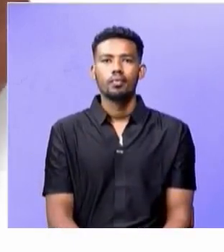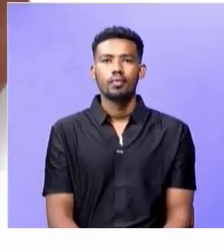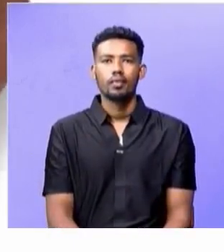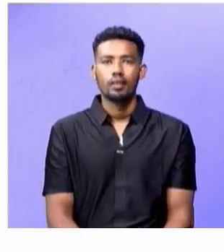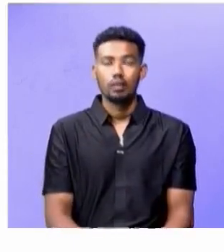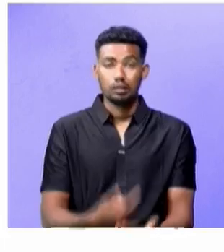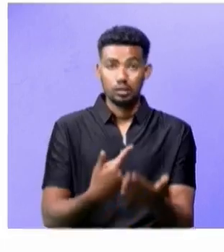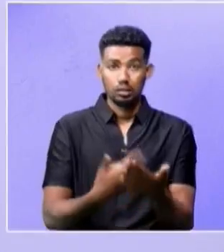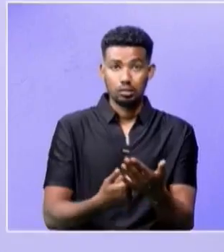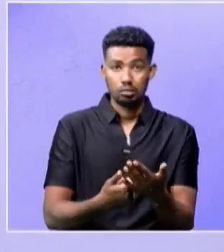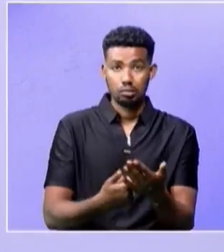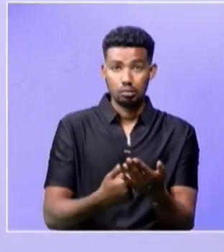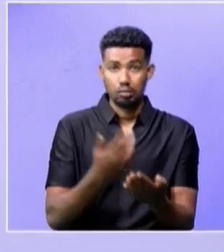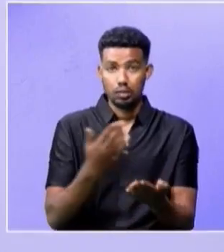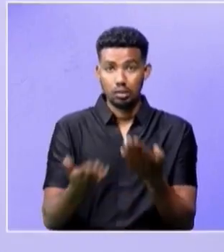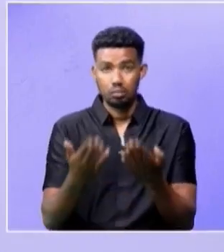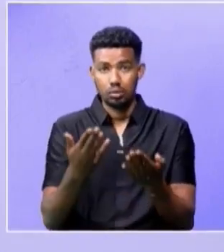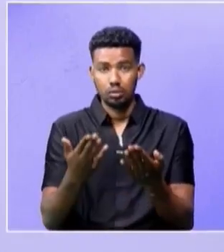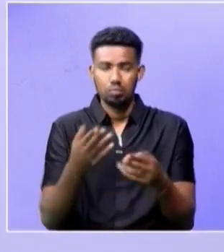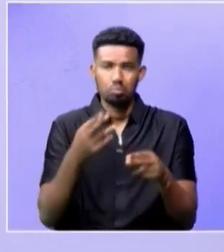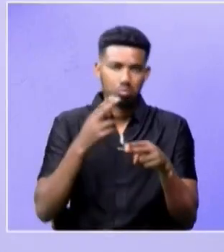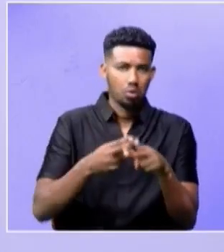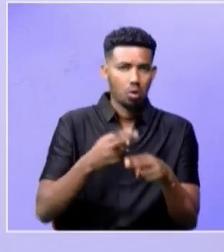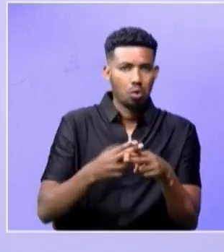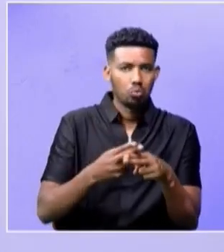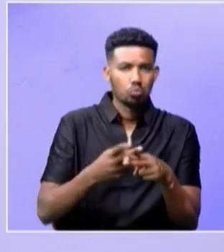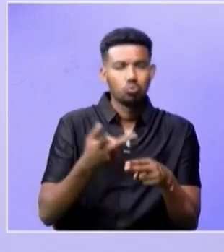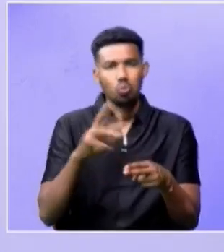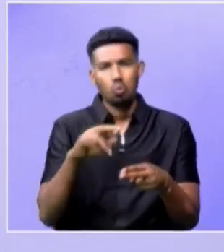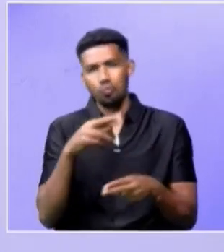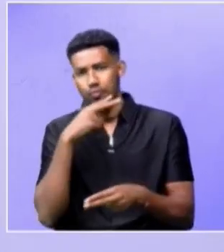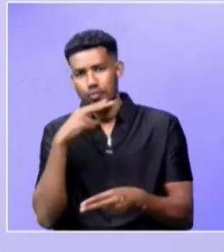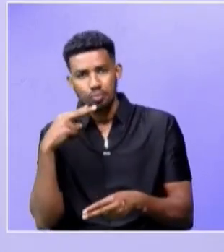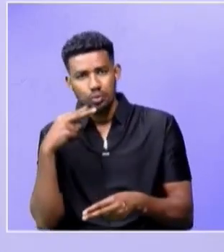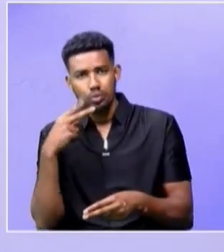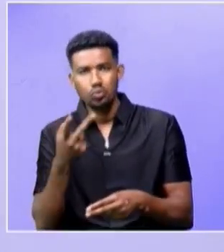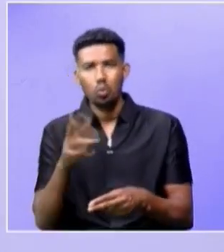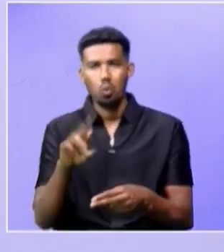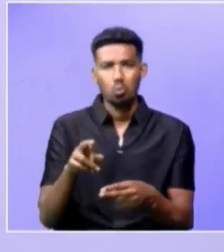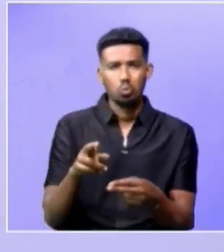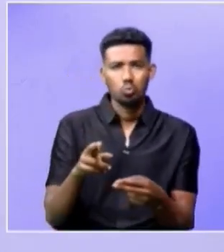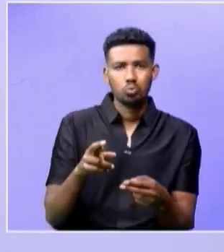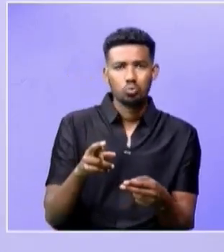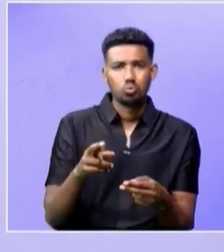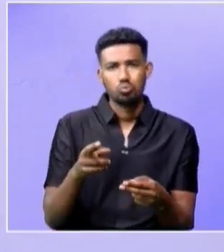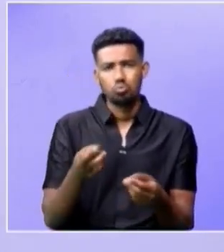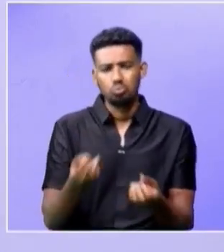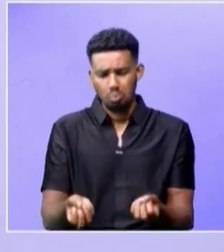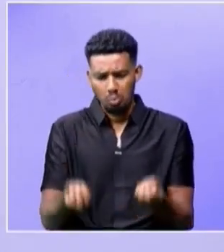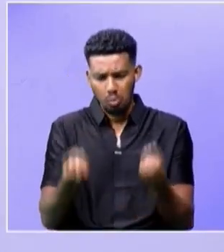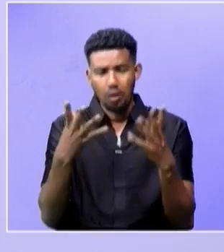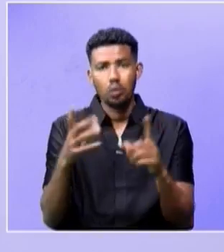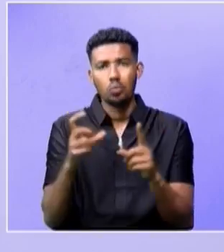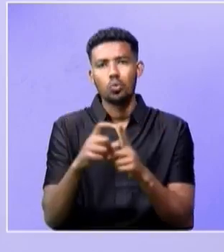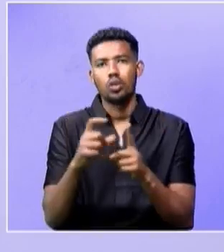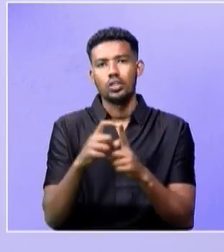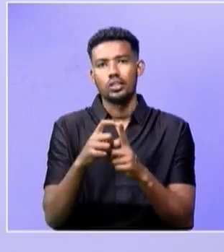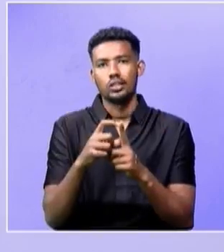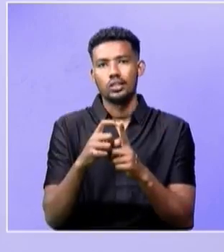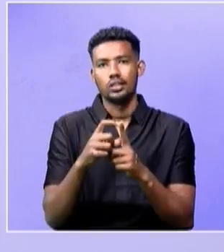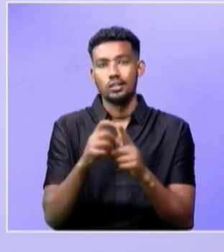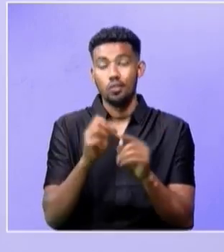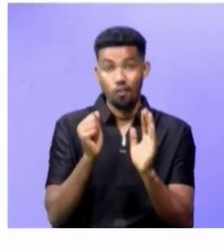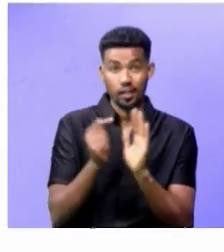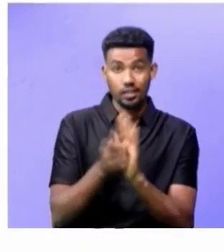It might noun, verbs, and also there are many words. For